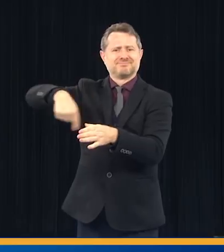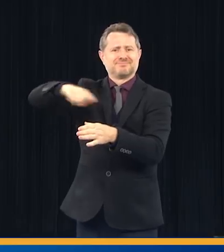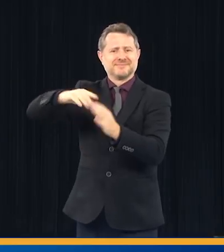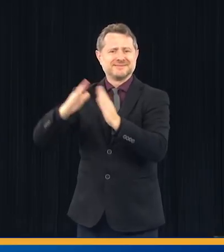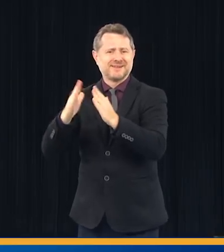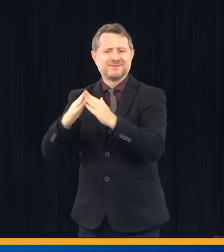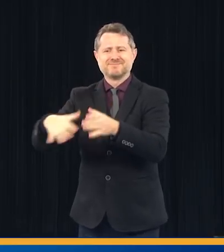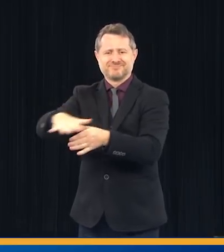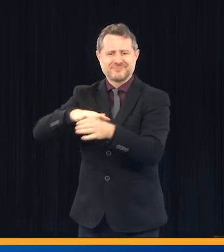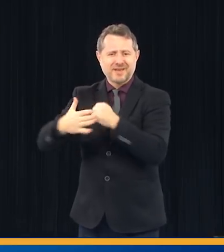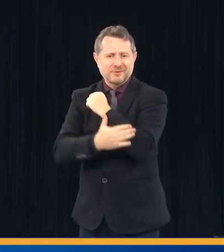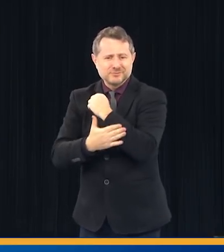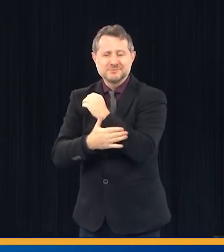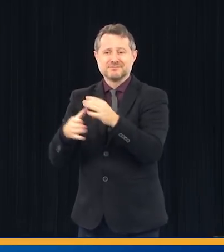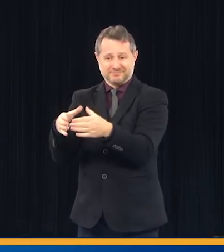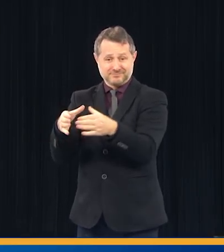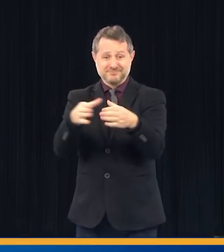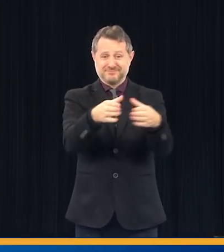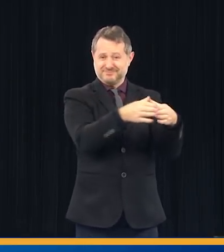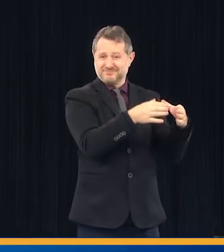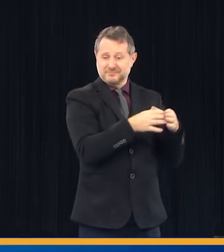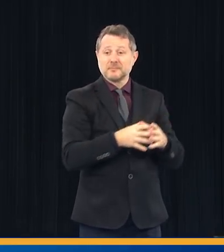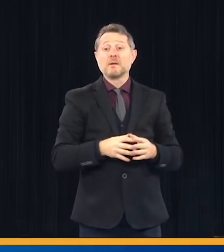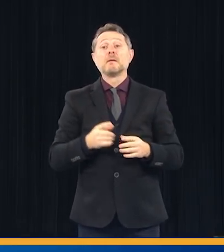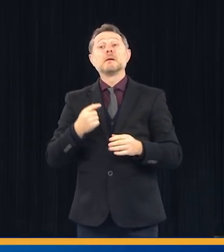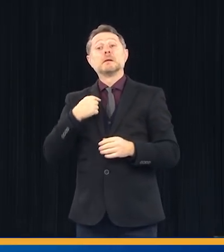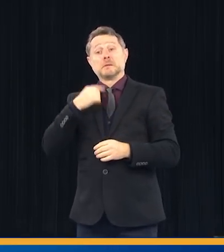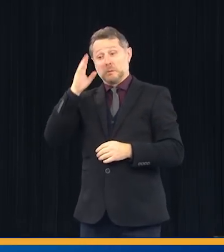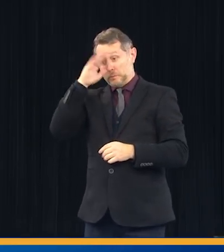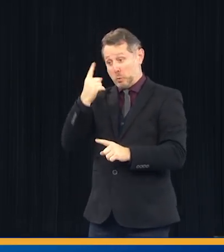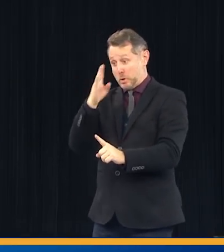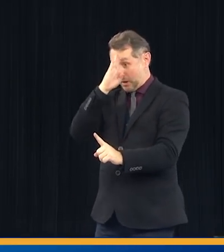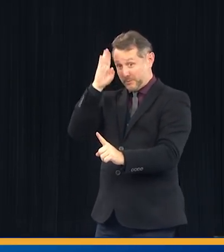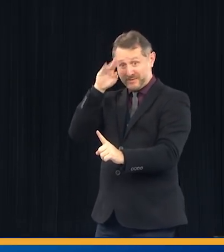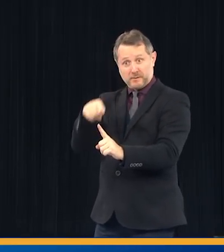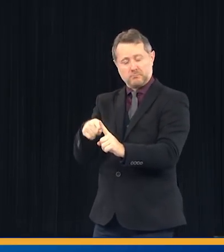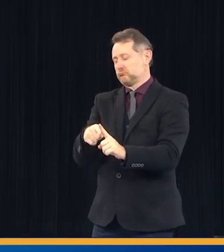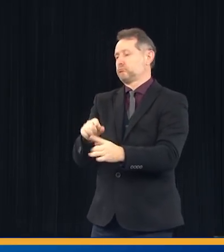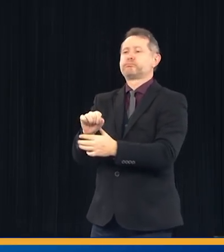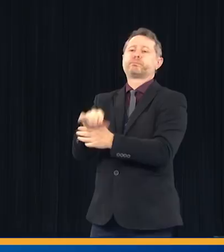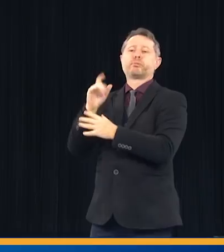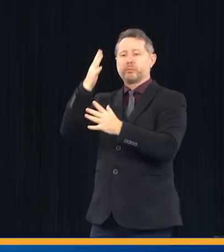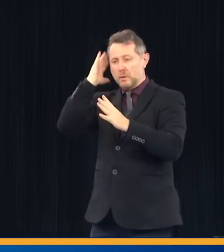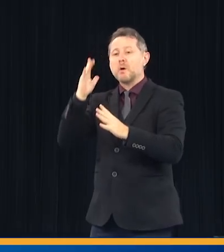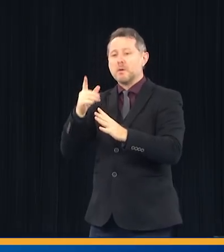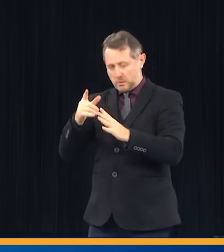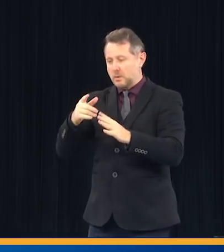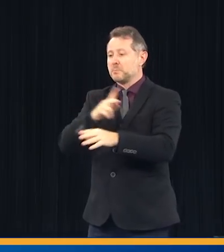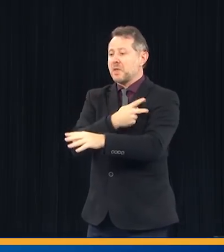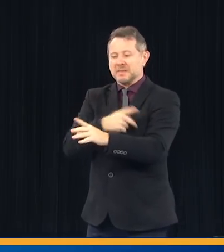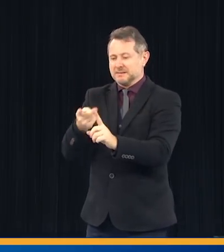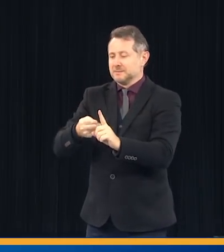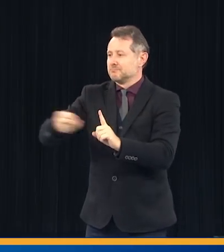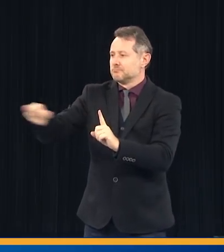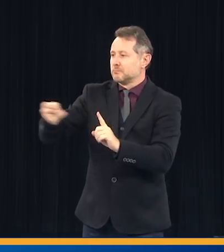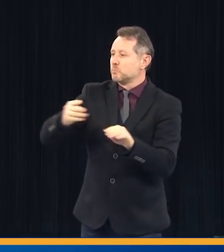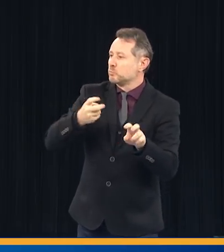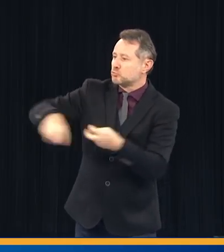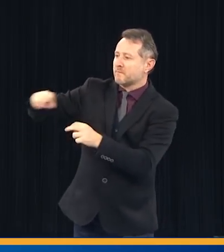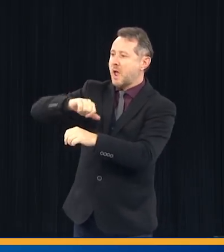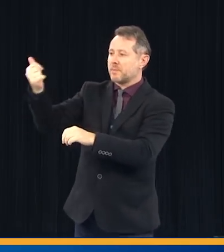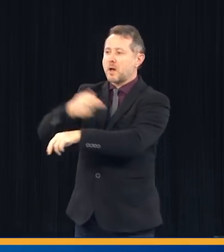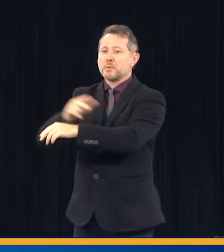and should be moved among those local hospitals as the need